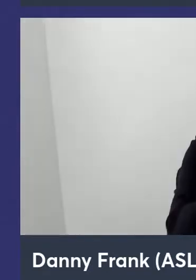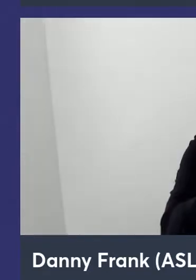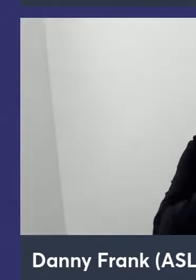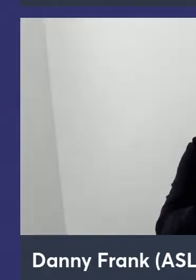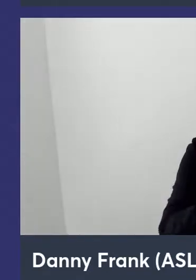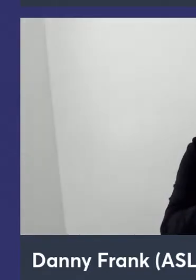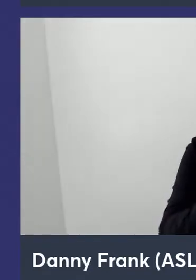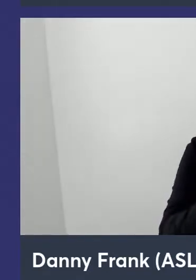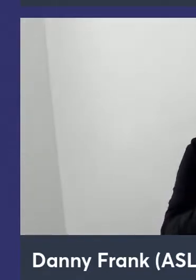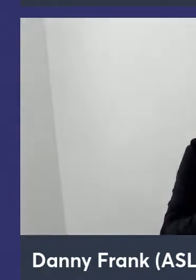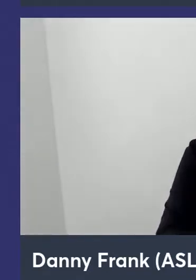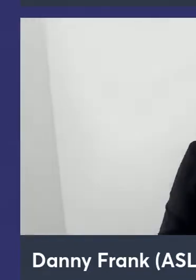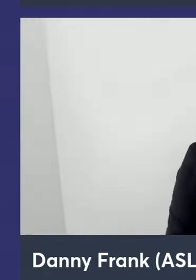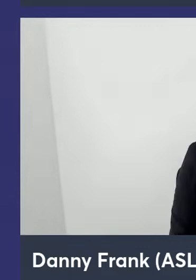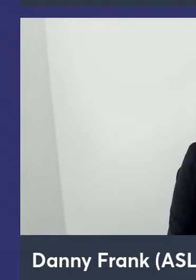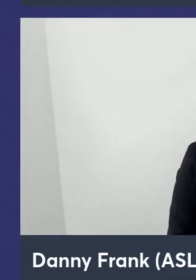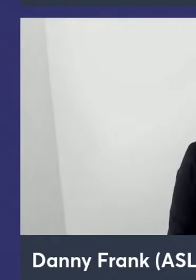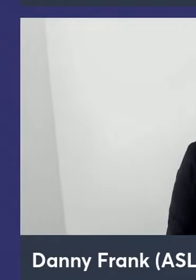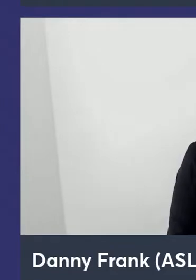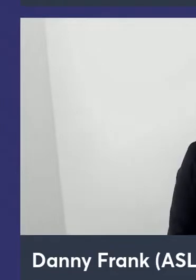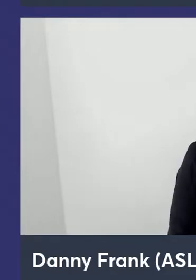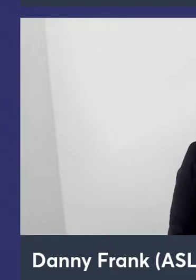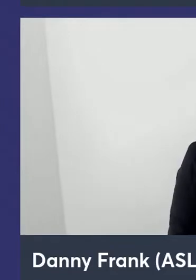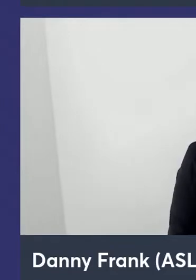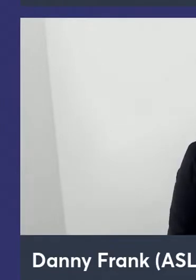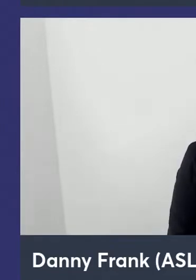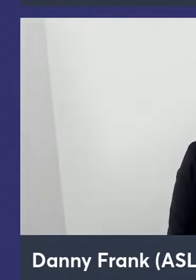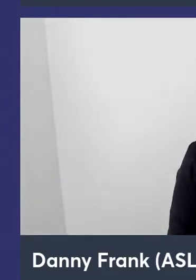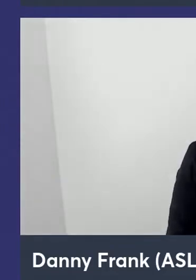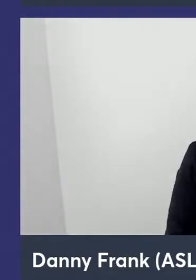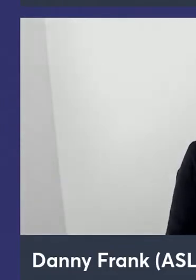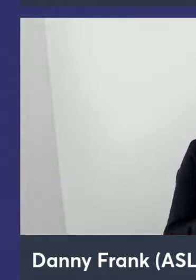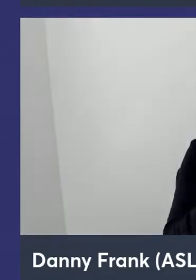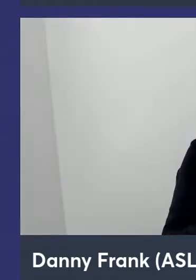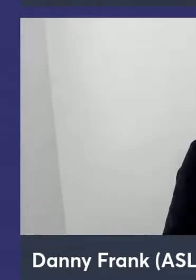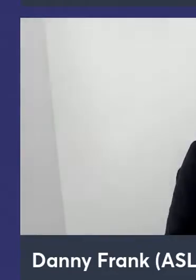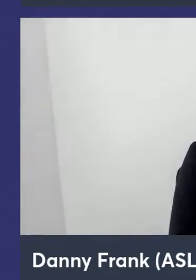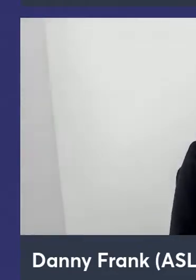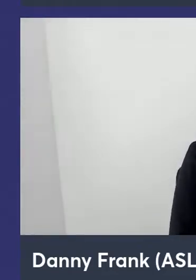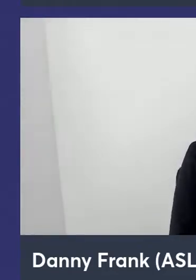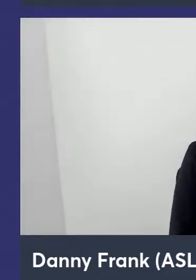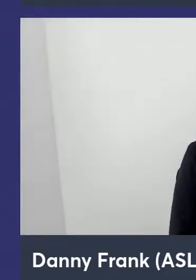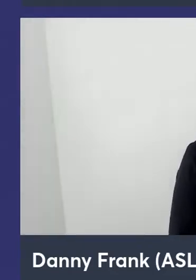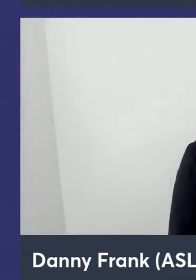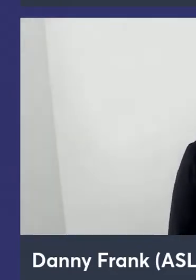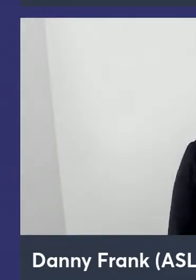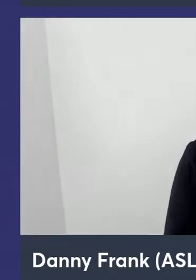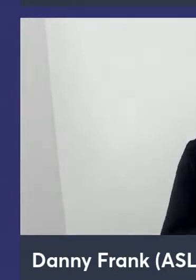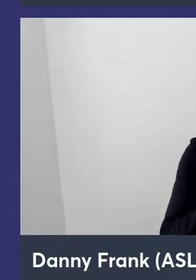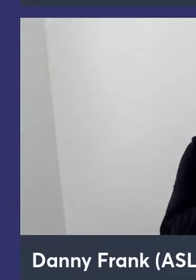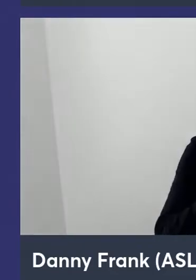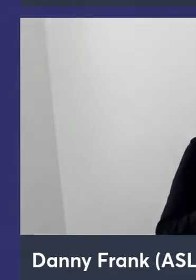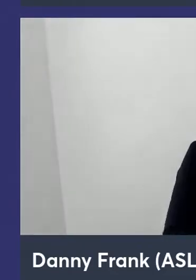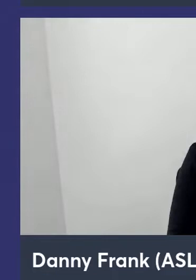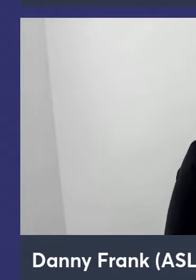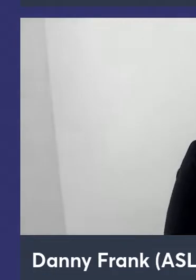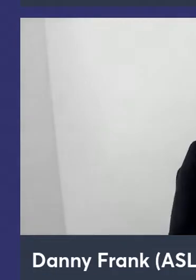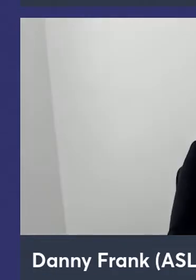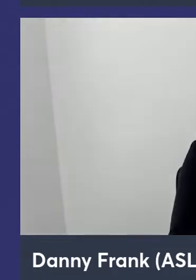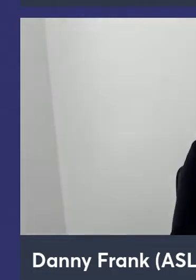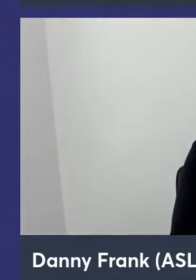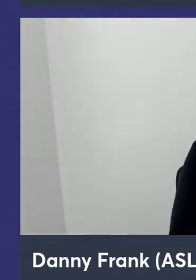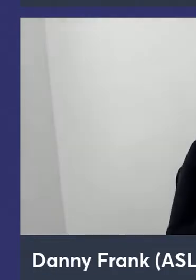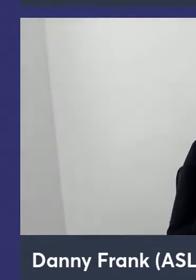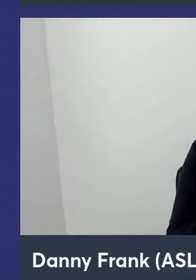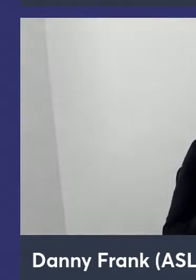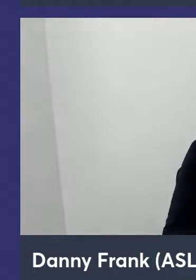called the Ensemble training mode. So what's different about Ensemble training mode is that it no longer just takes a single algorithm. An ensemble is